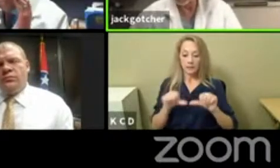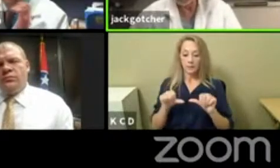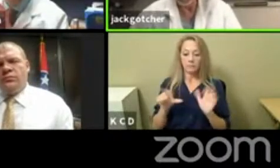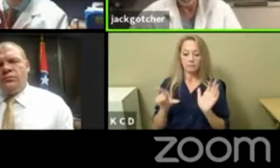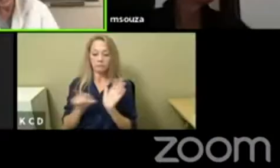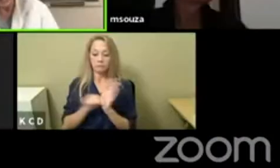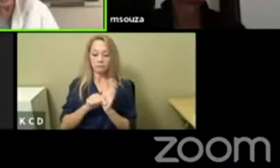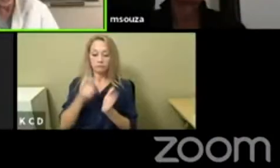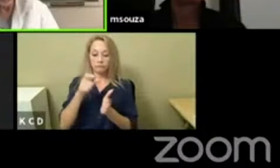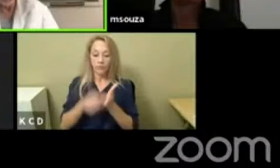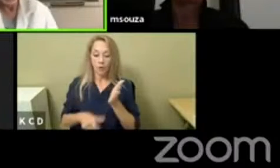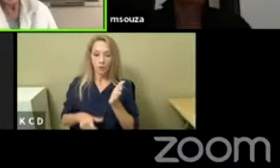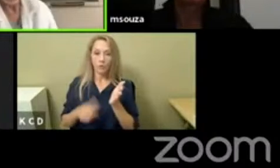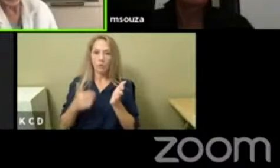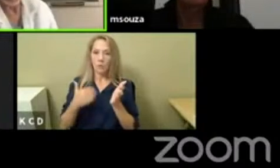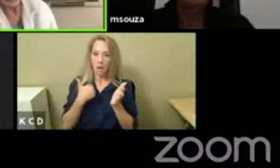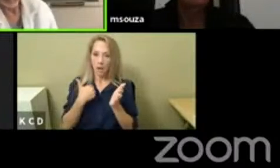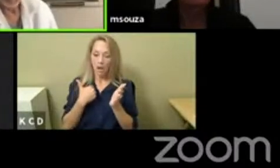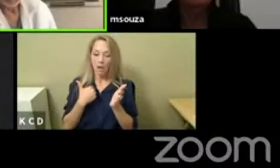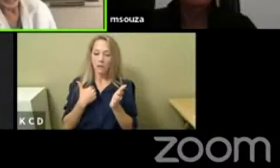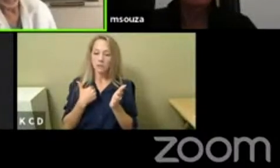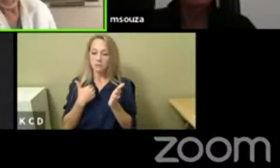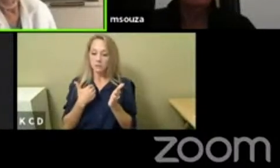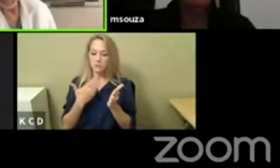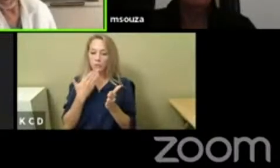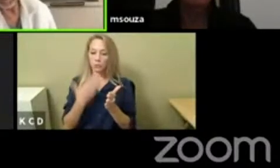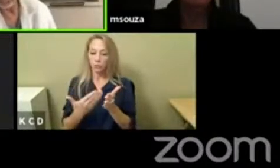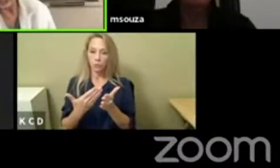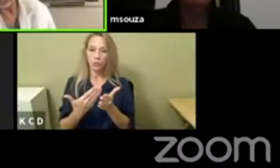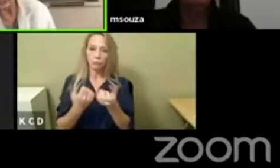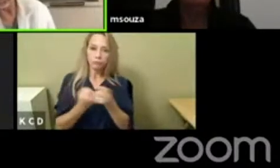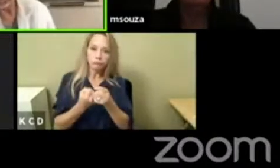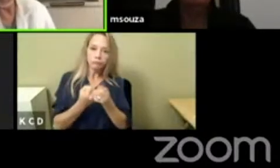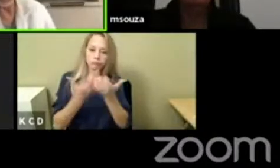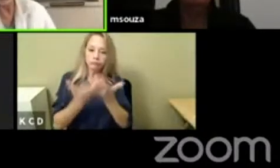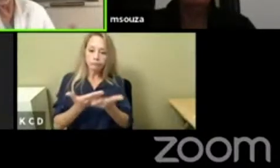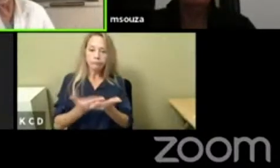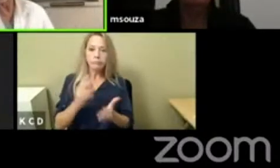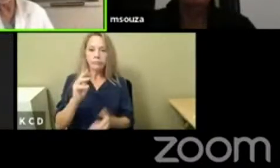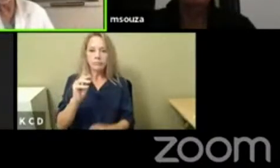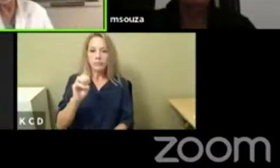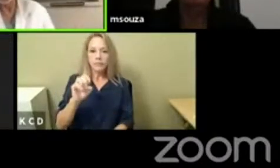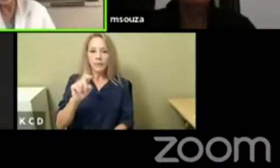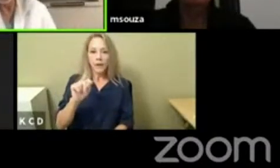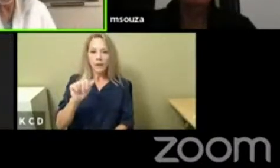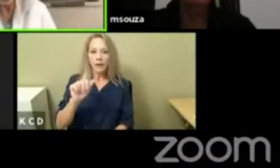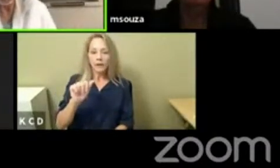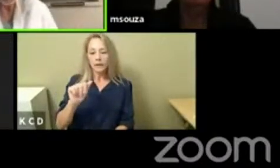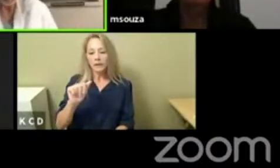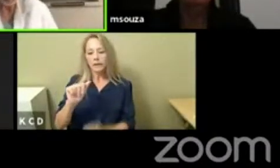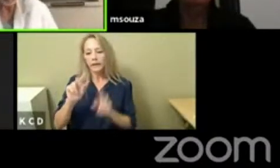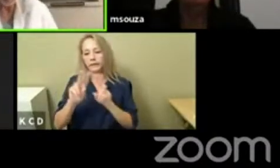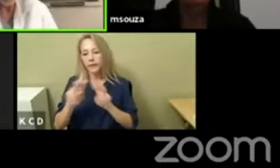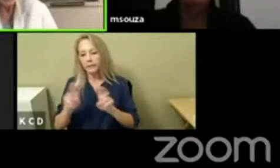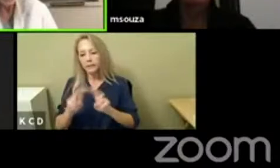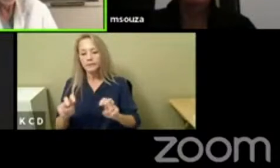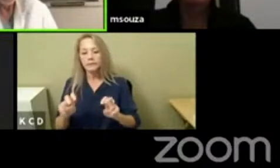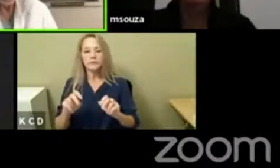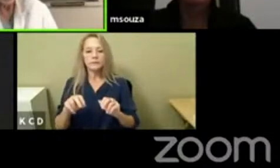our deliberations, for example, a new meta-analysis on use of masks or social distancing, something like